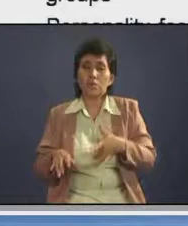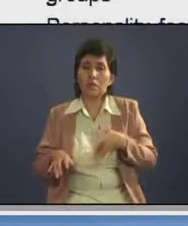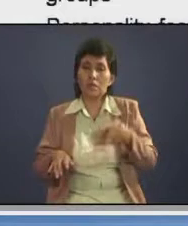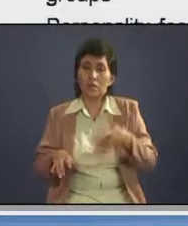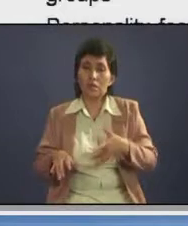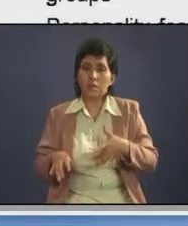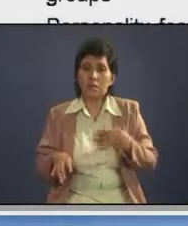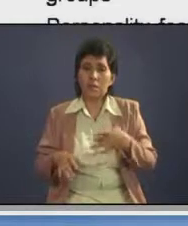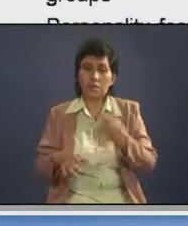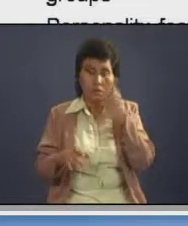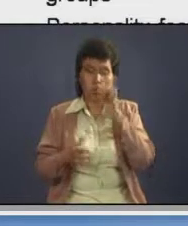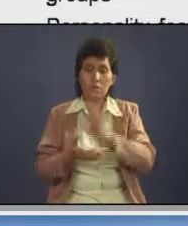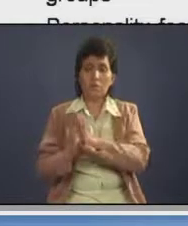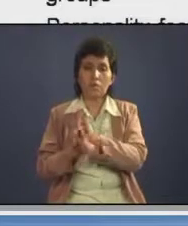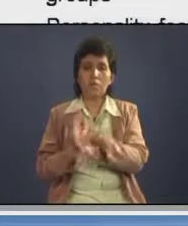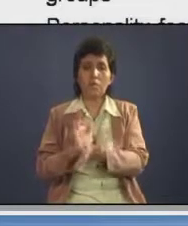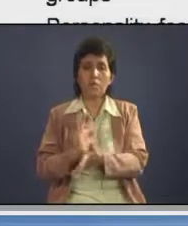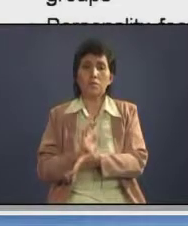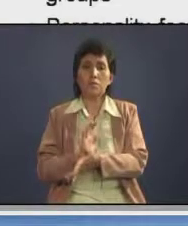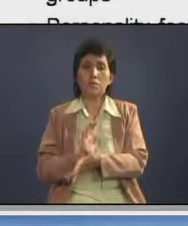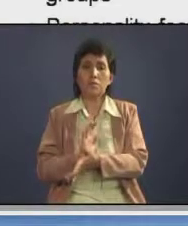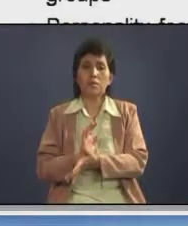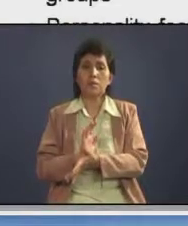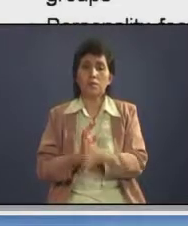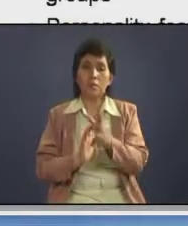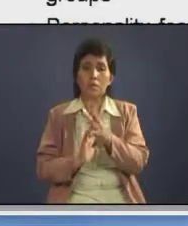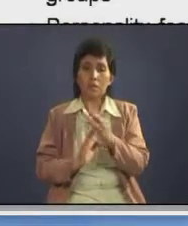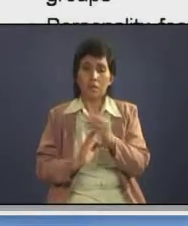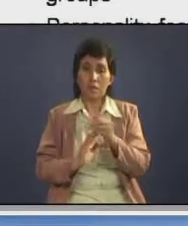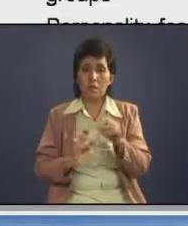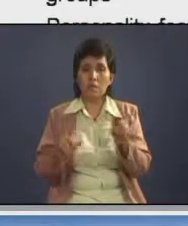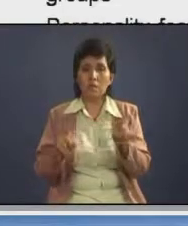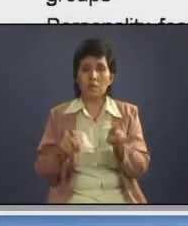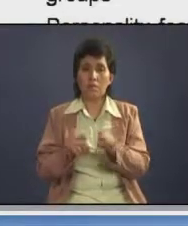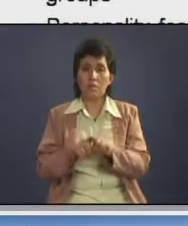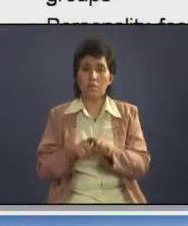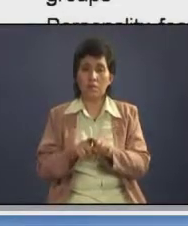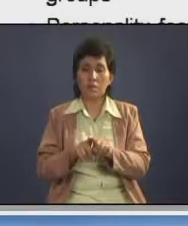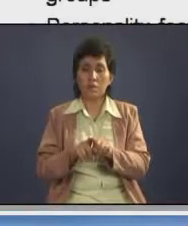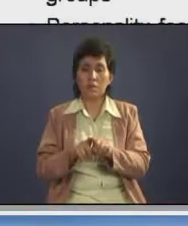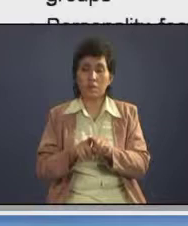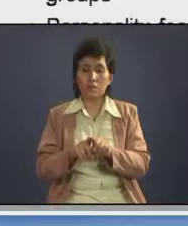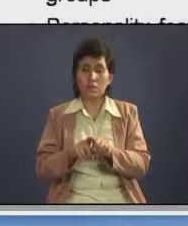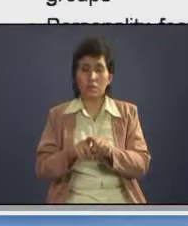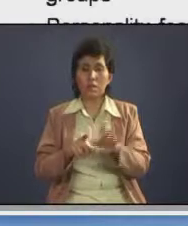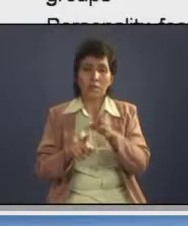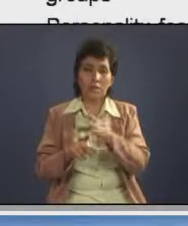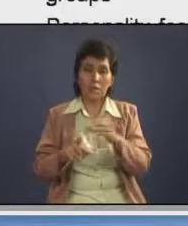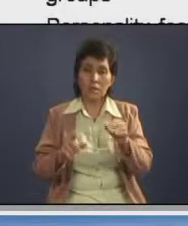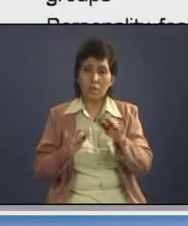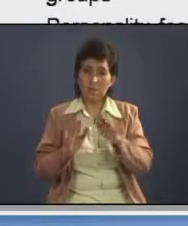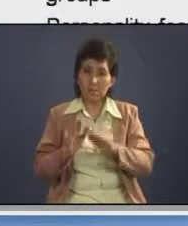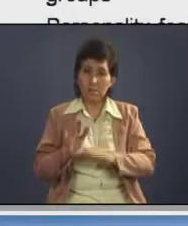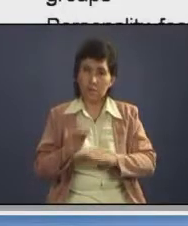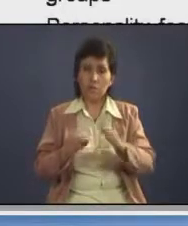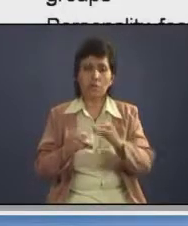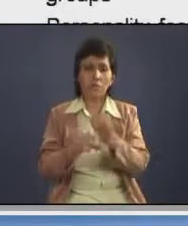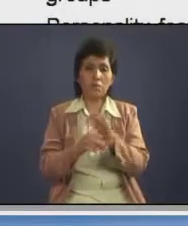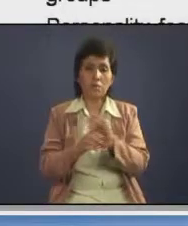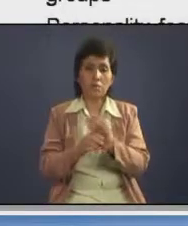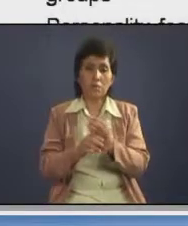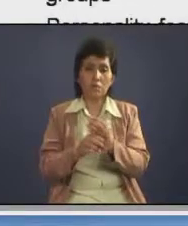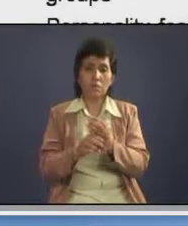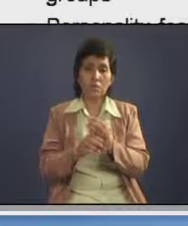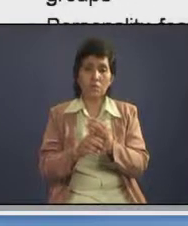social hierarchy and the domination of inferior, the smaller groups, by the superior groups, the